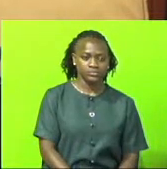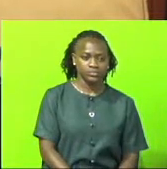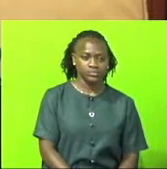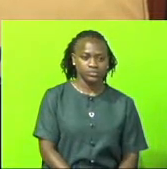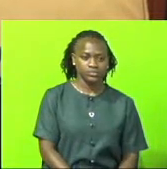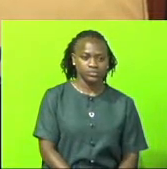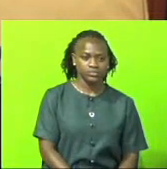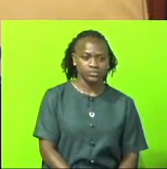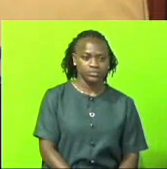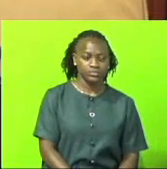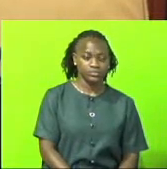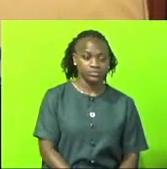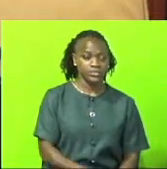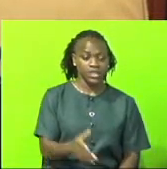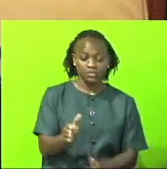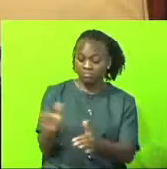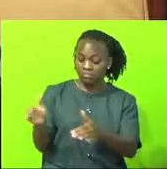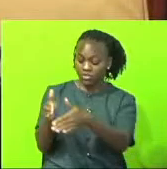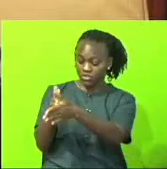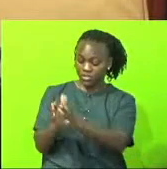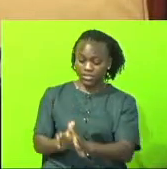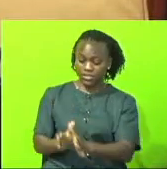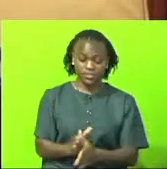Yes, Majority Leader.